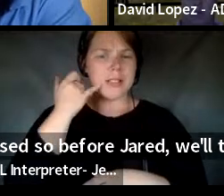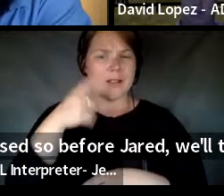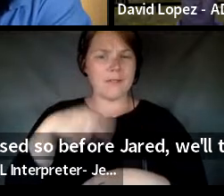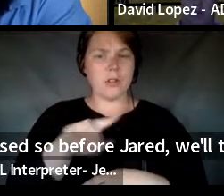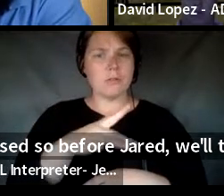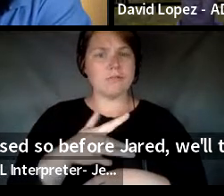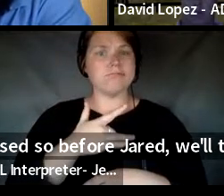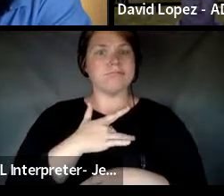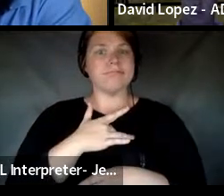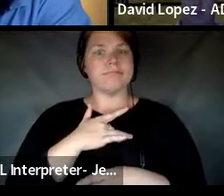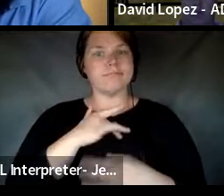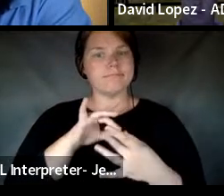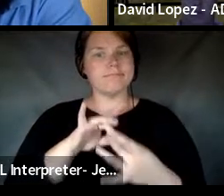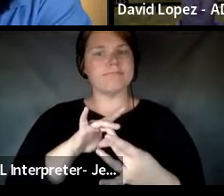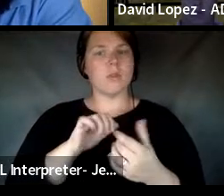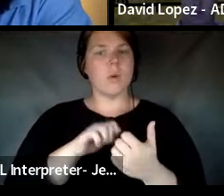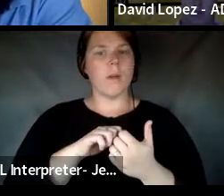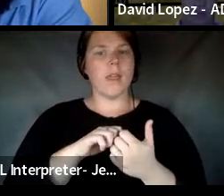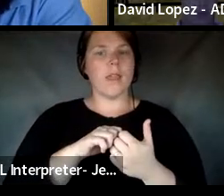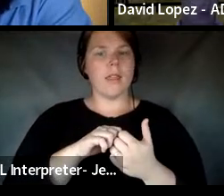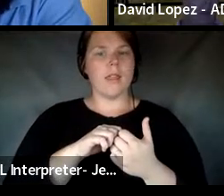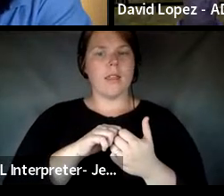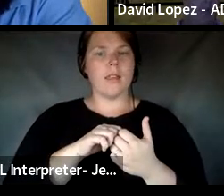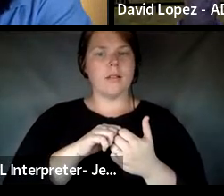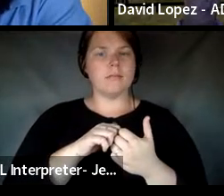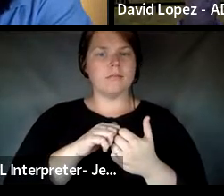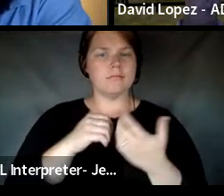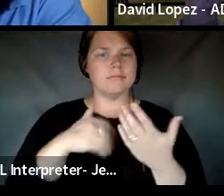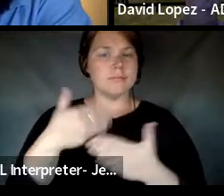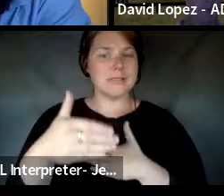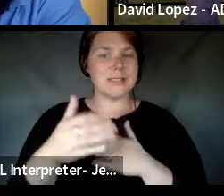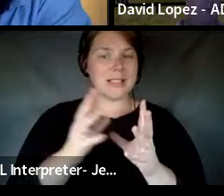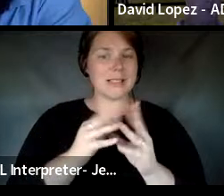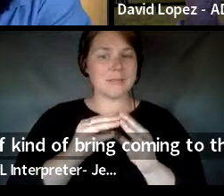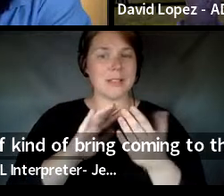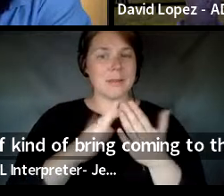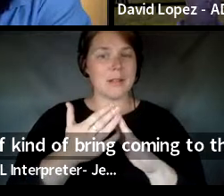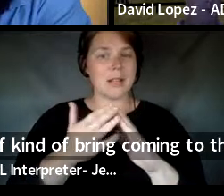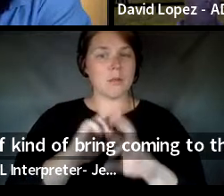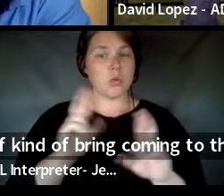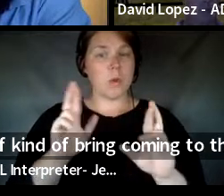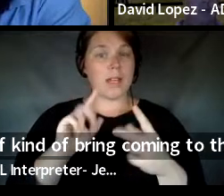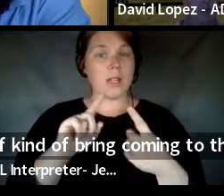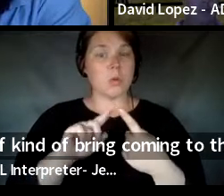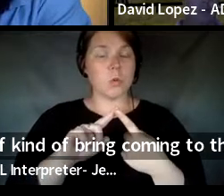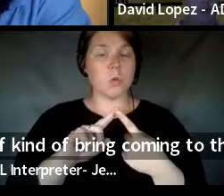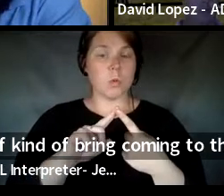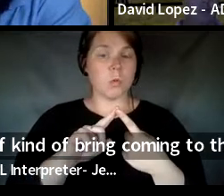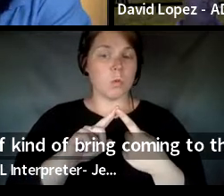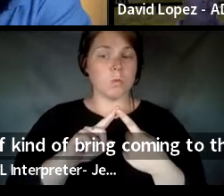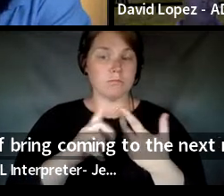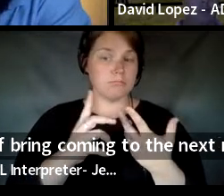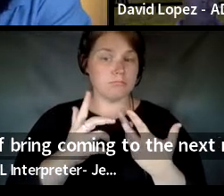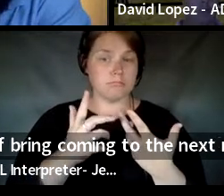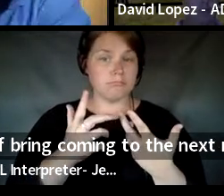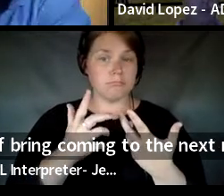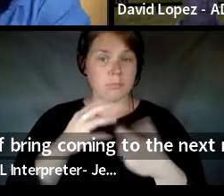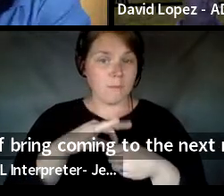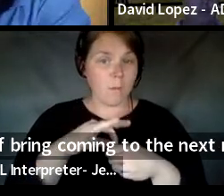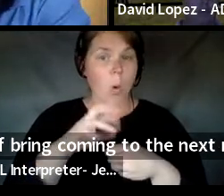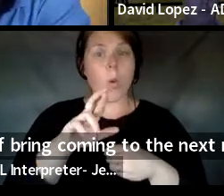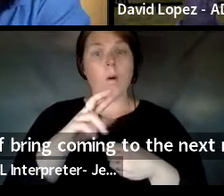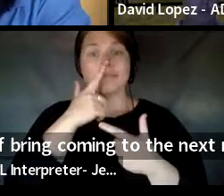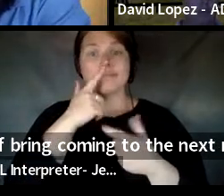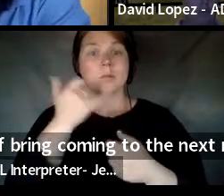folks of kind of coming to the next meeting, being prepared to or if there's interest in supporting this at the next